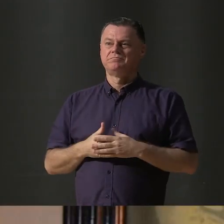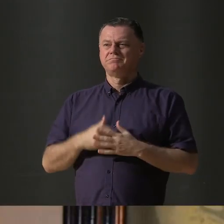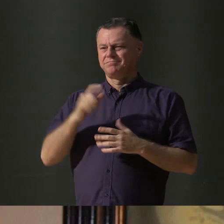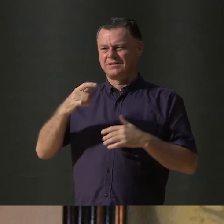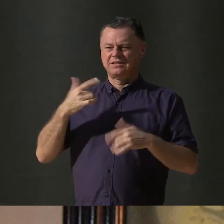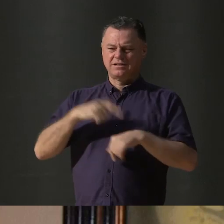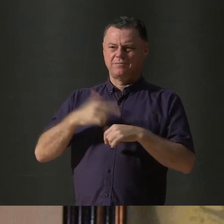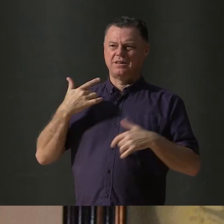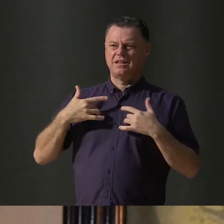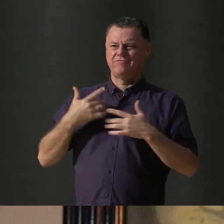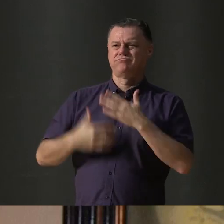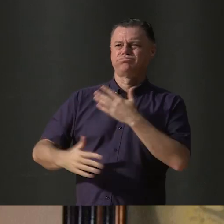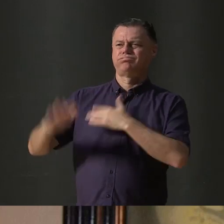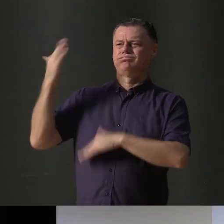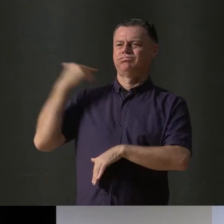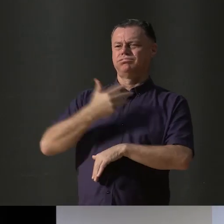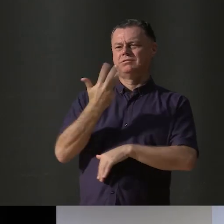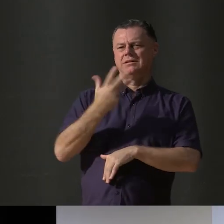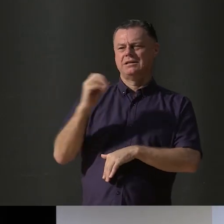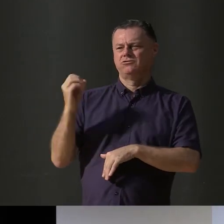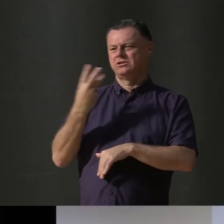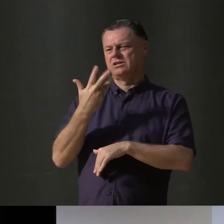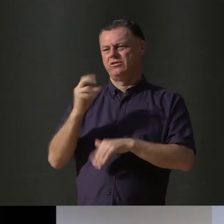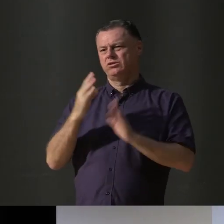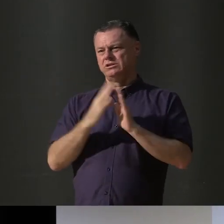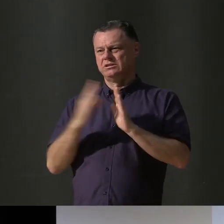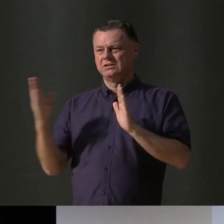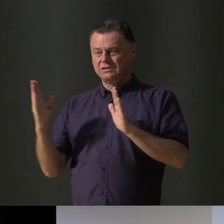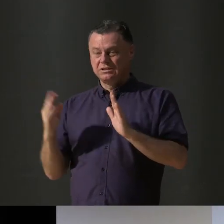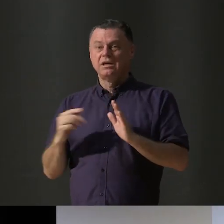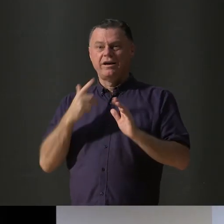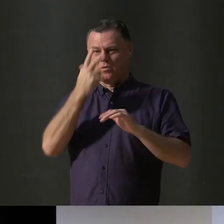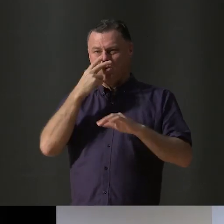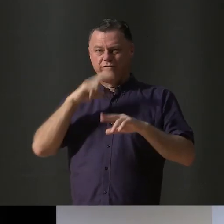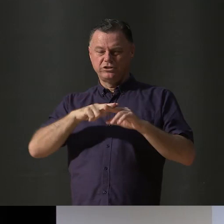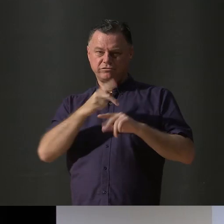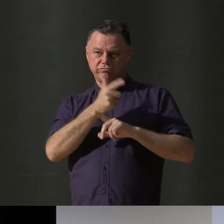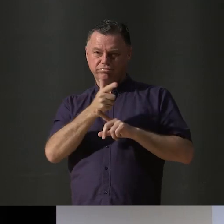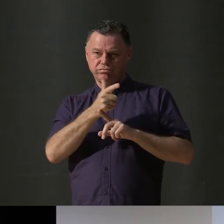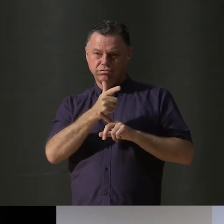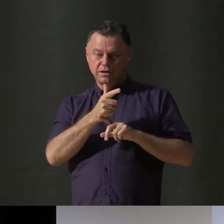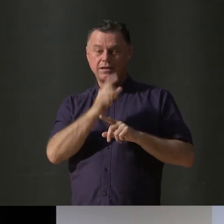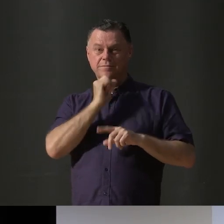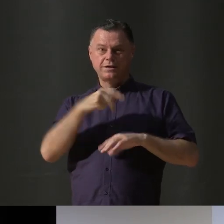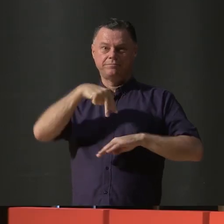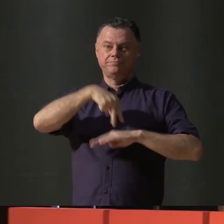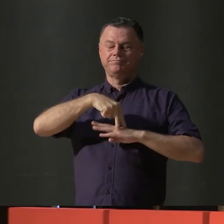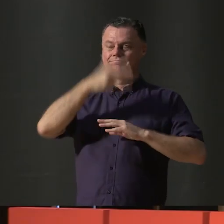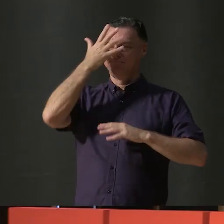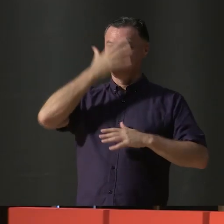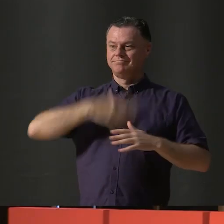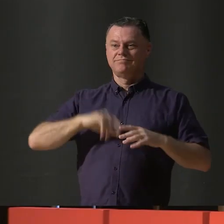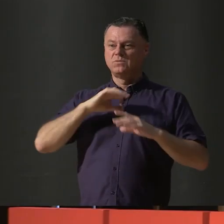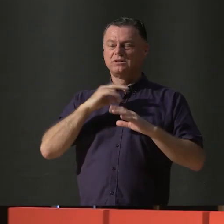Archival footage from the museum's collection was used in combination with an actor's voice to bring the late artist to life.